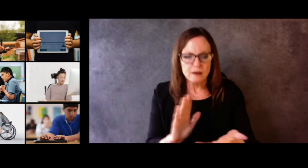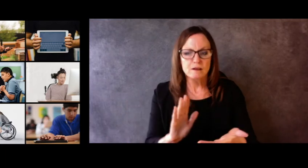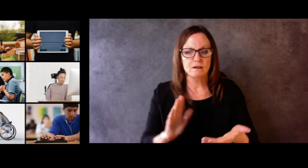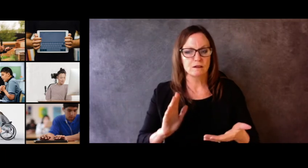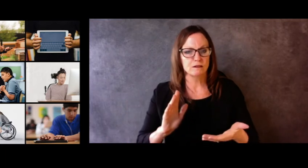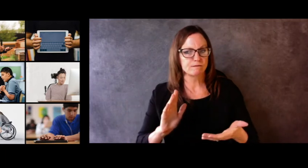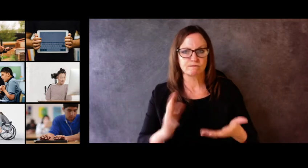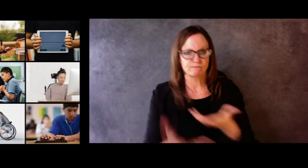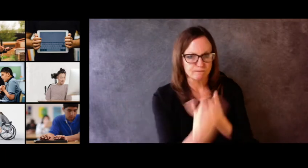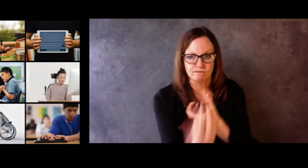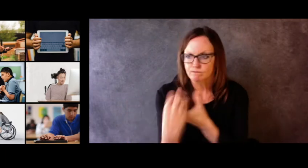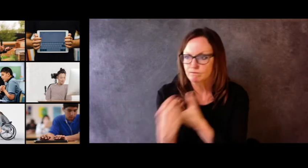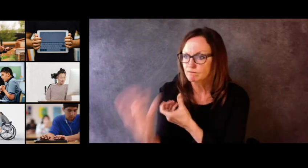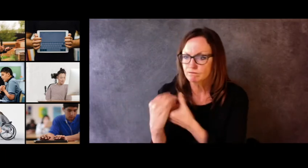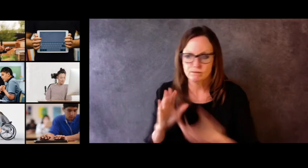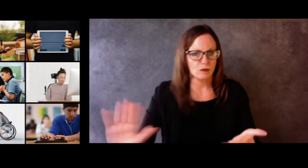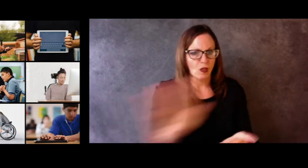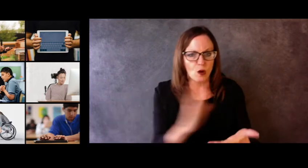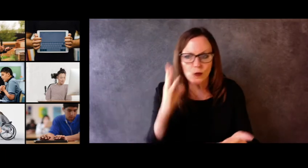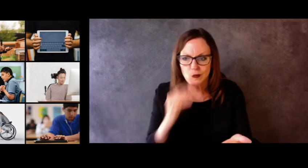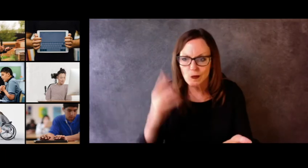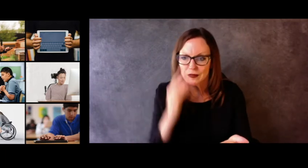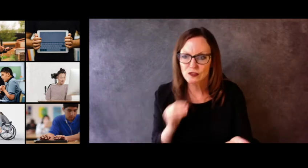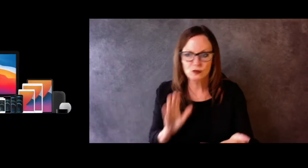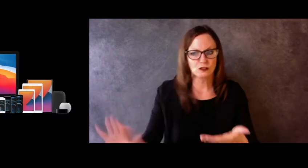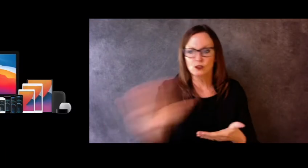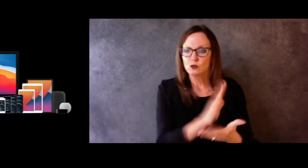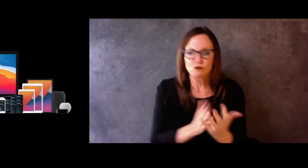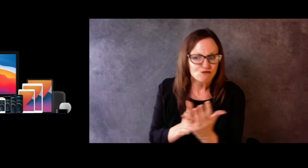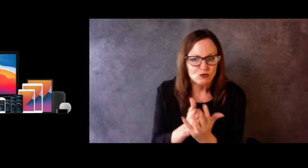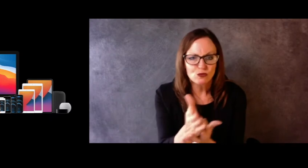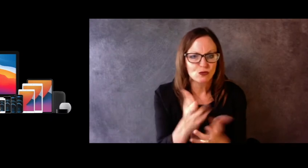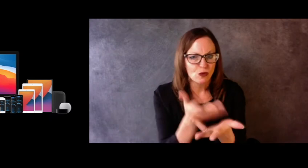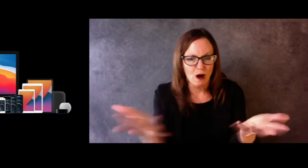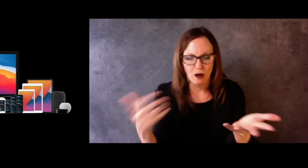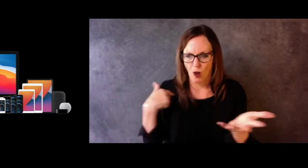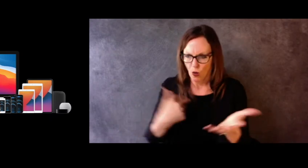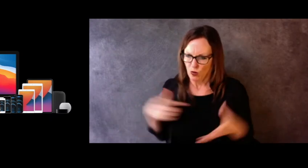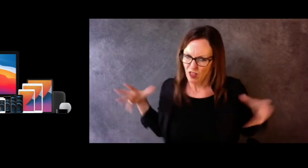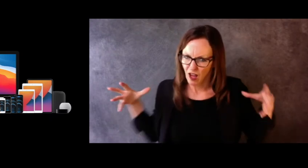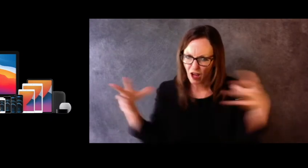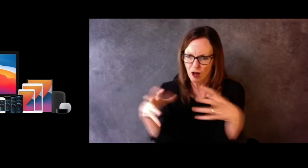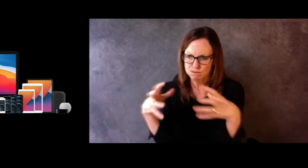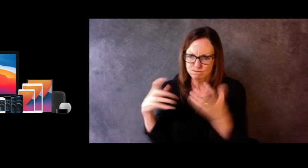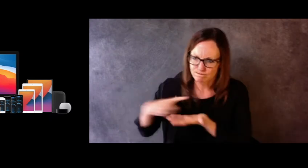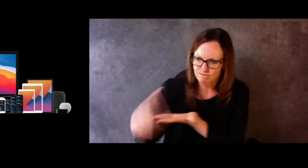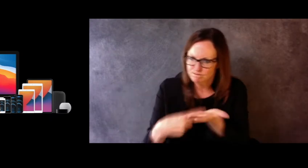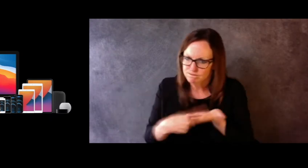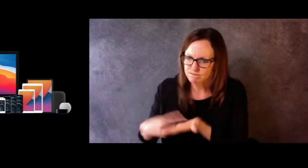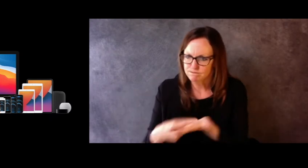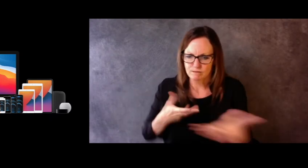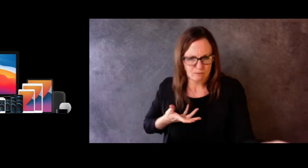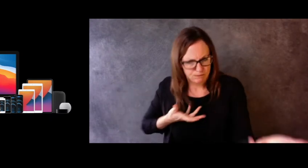is encouraged from the start and focused on through specific design practices. The first of which is that we build accessibility into the core of our